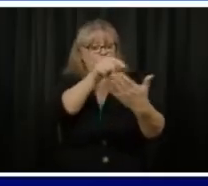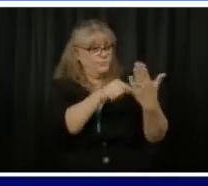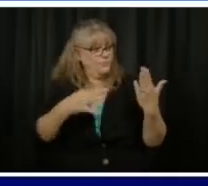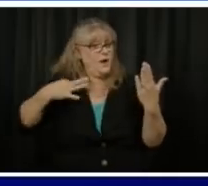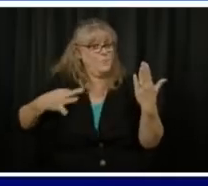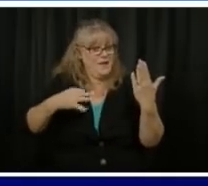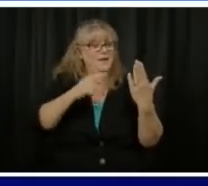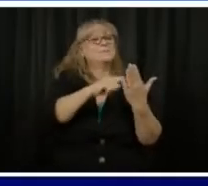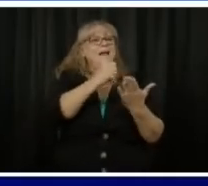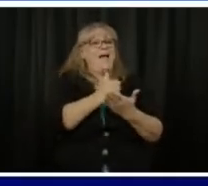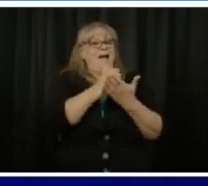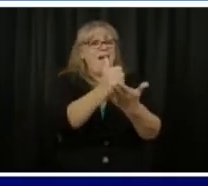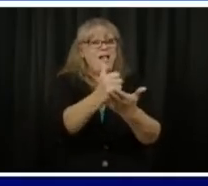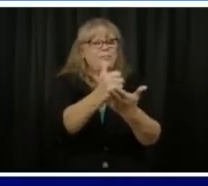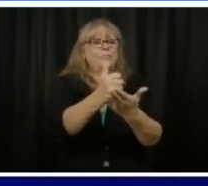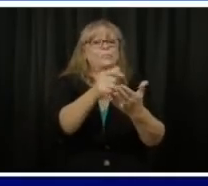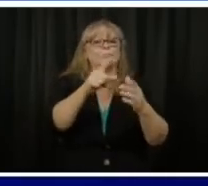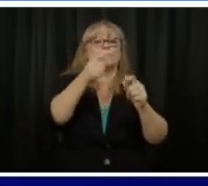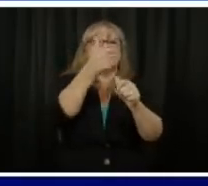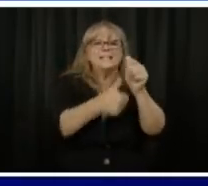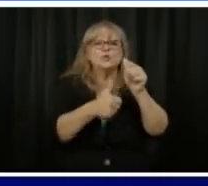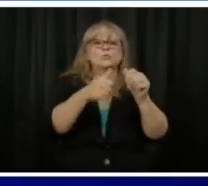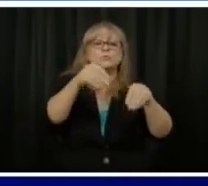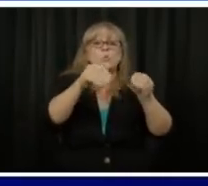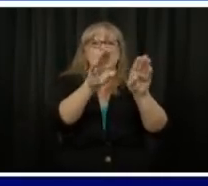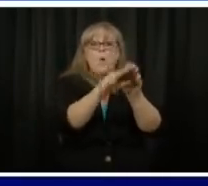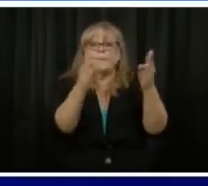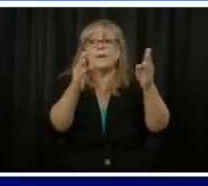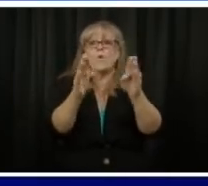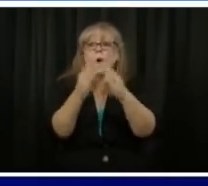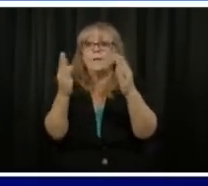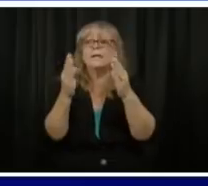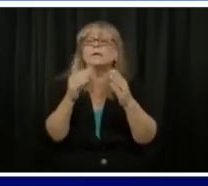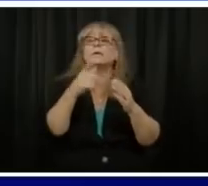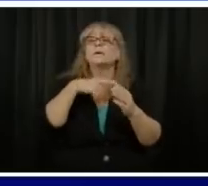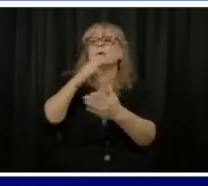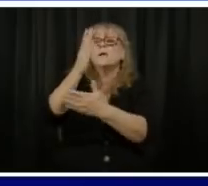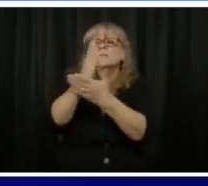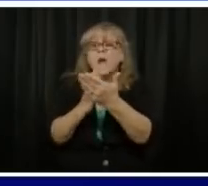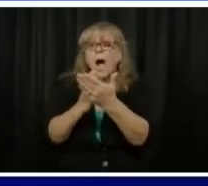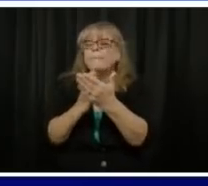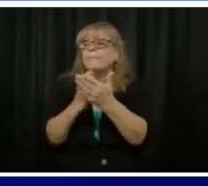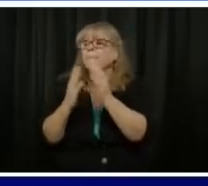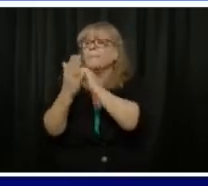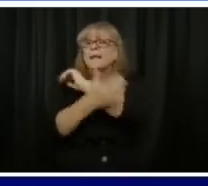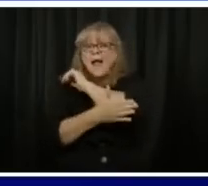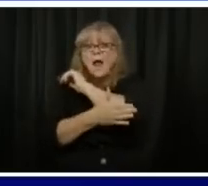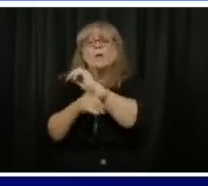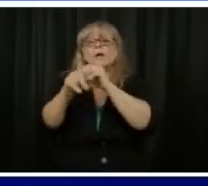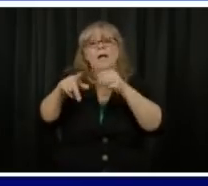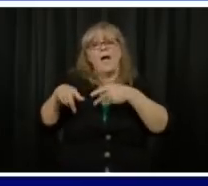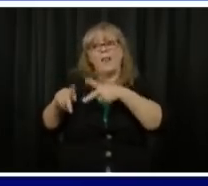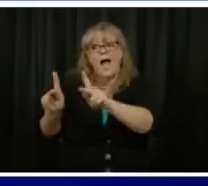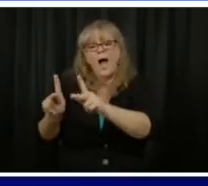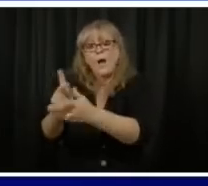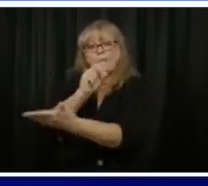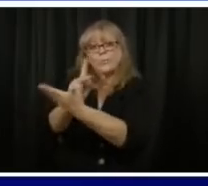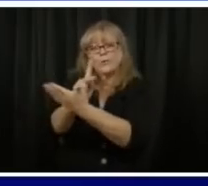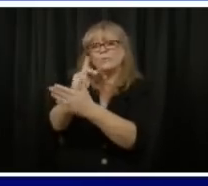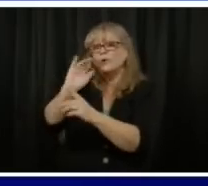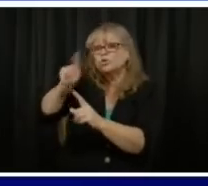months. However, the asymptomatic spread of COVID can cause the virus to go undetected and sneak up